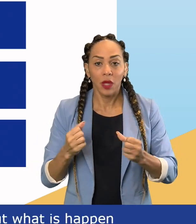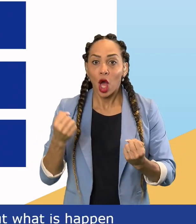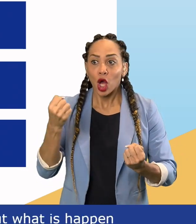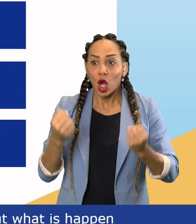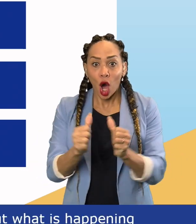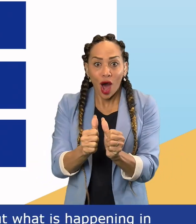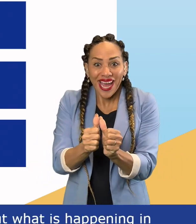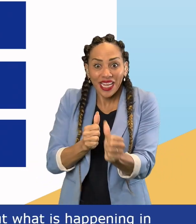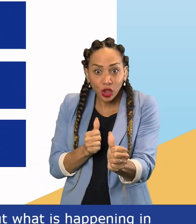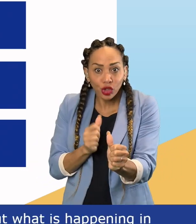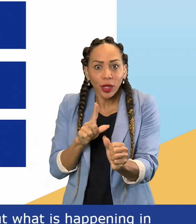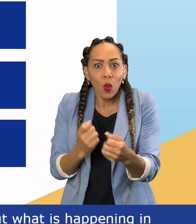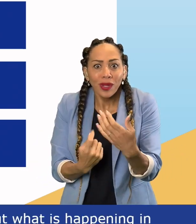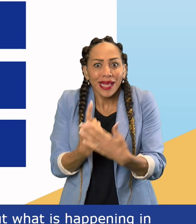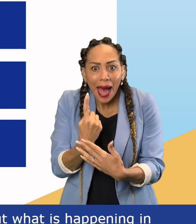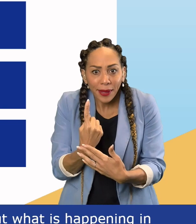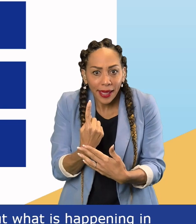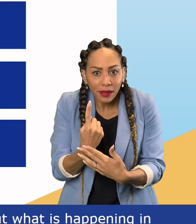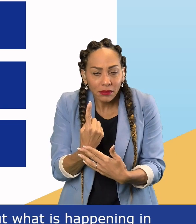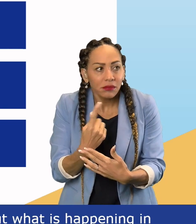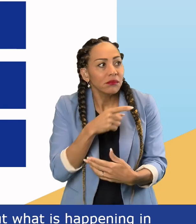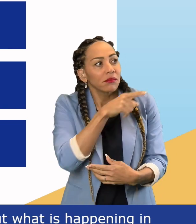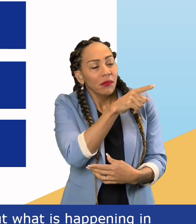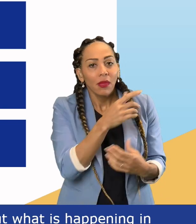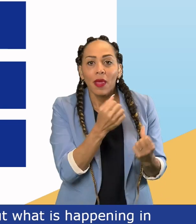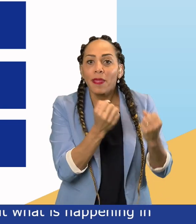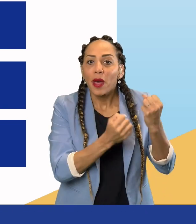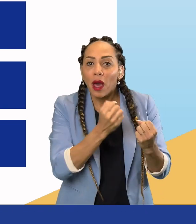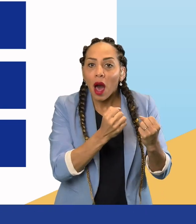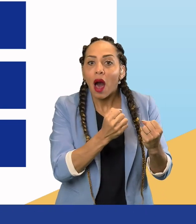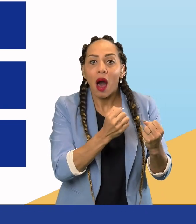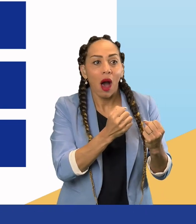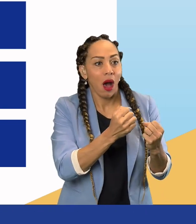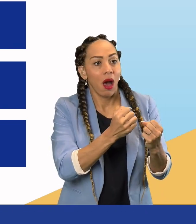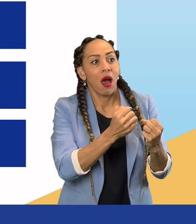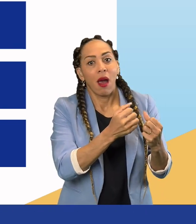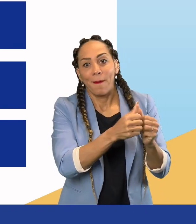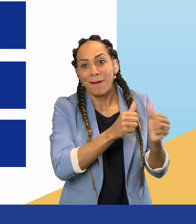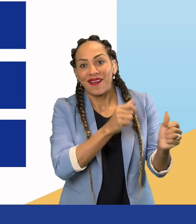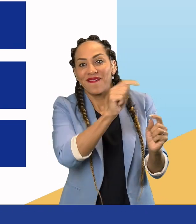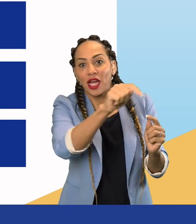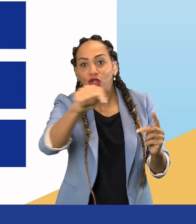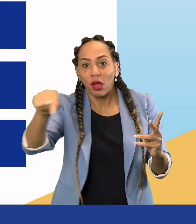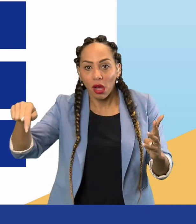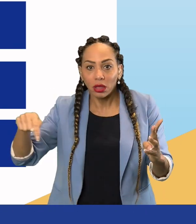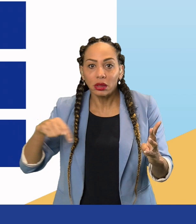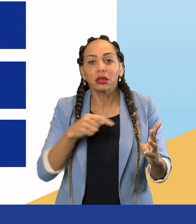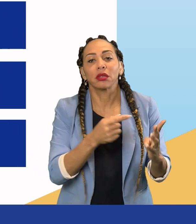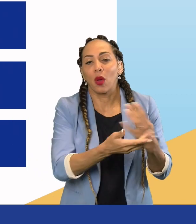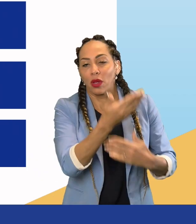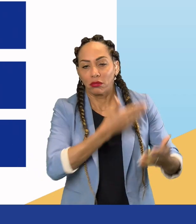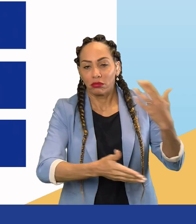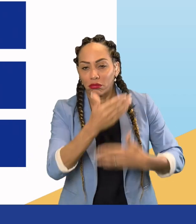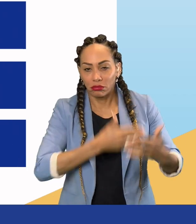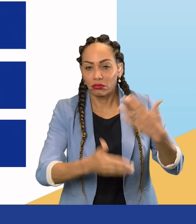what are the manufacturers in the hall today facing in terms of challenges and what's coming in terms of new products. And lastly, a little bit on the future,